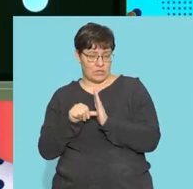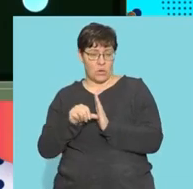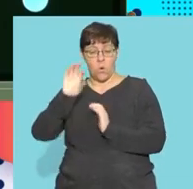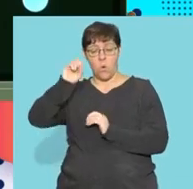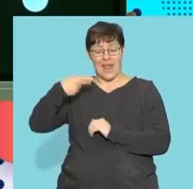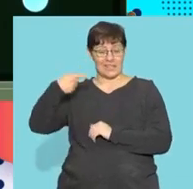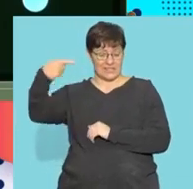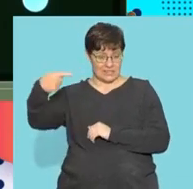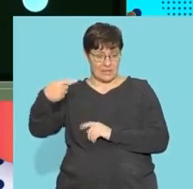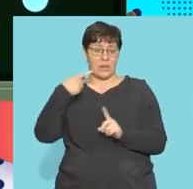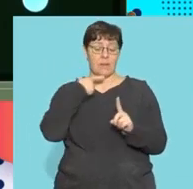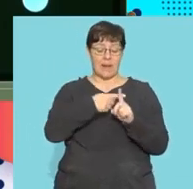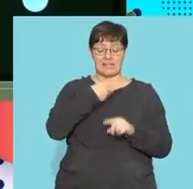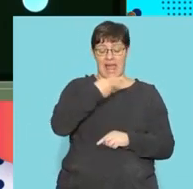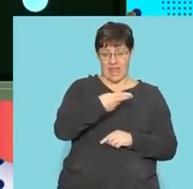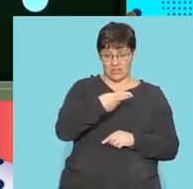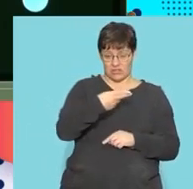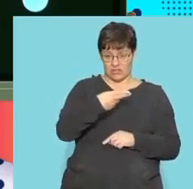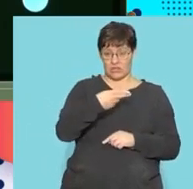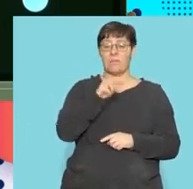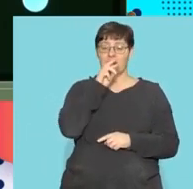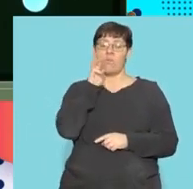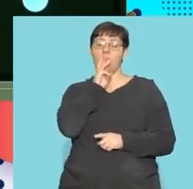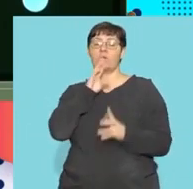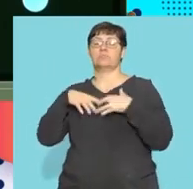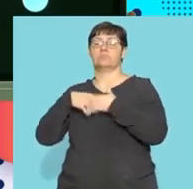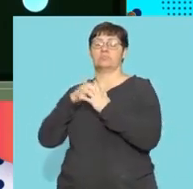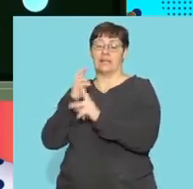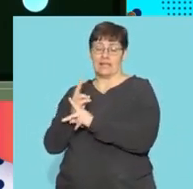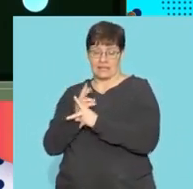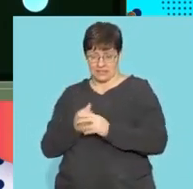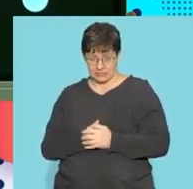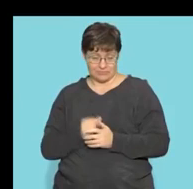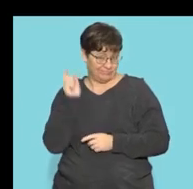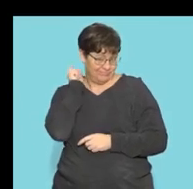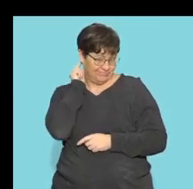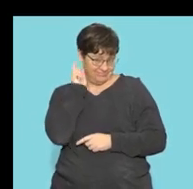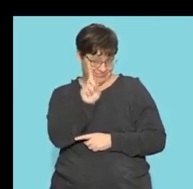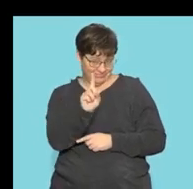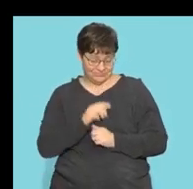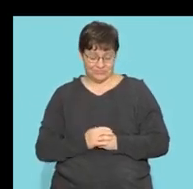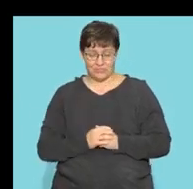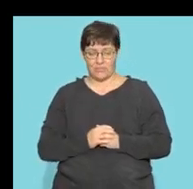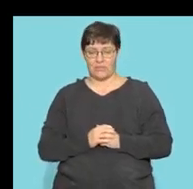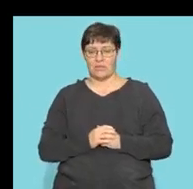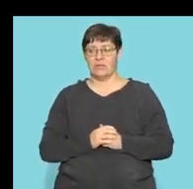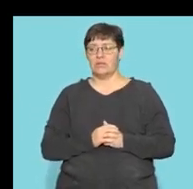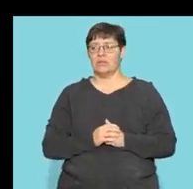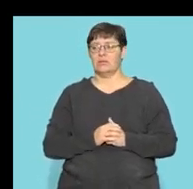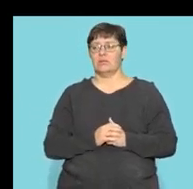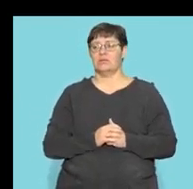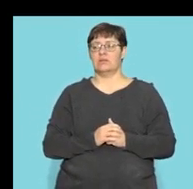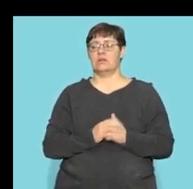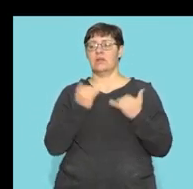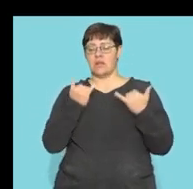ion plus a hydrogen ion, that will make water again. So we'll bear that in mind. In this case, we're